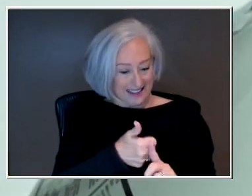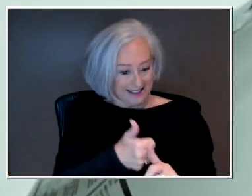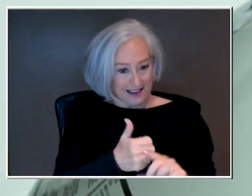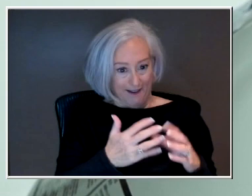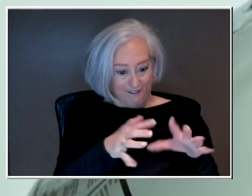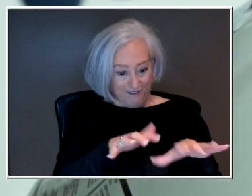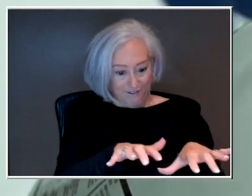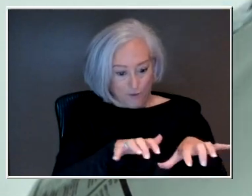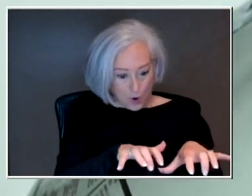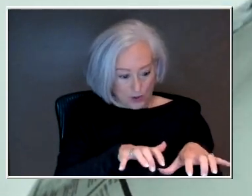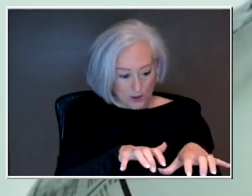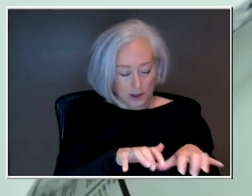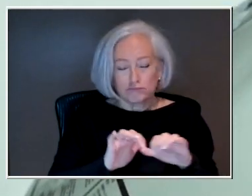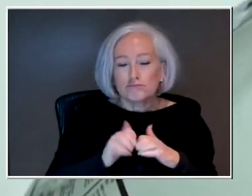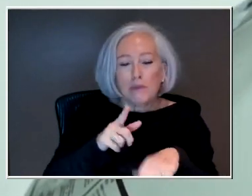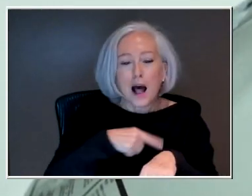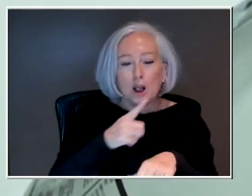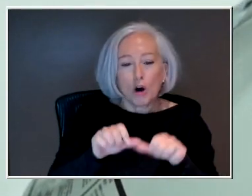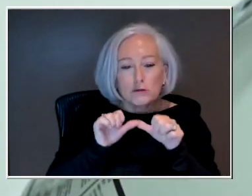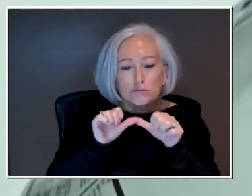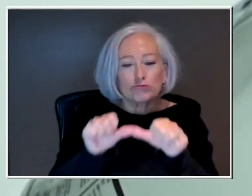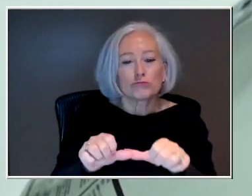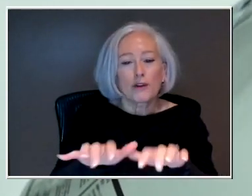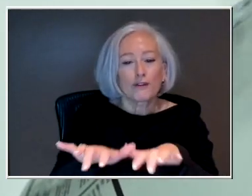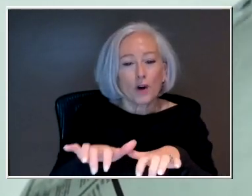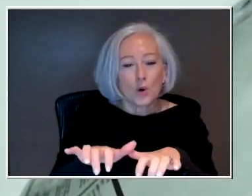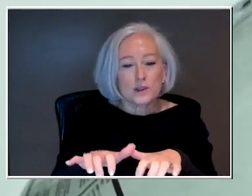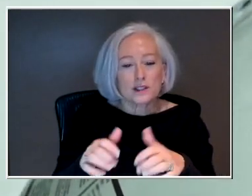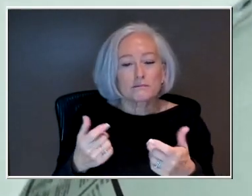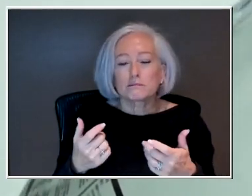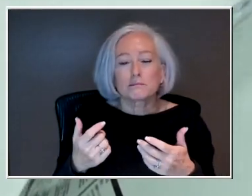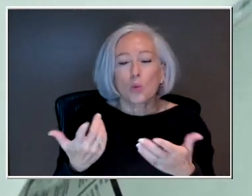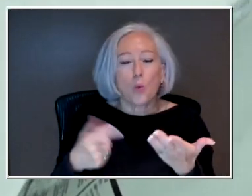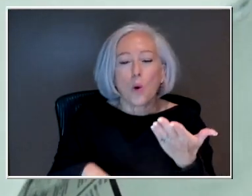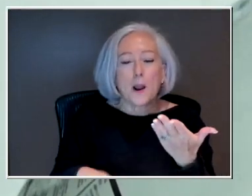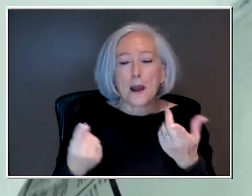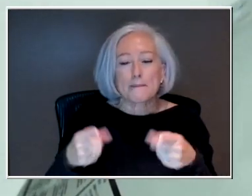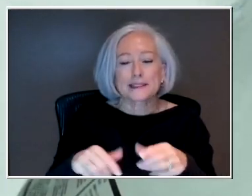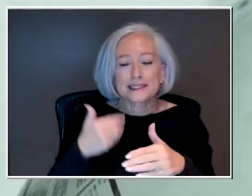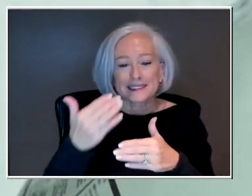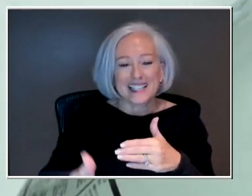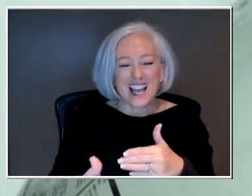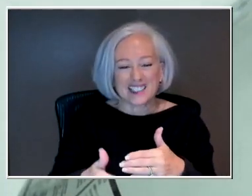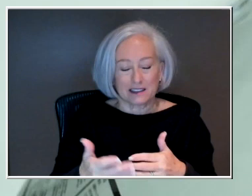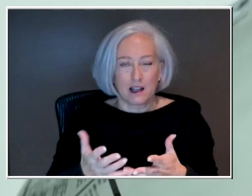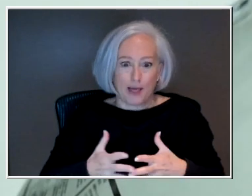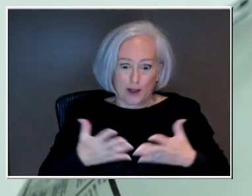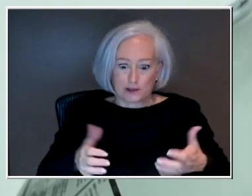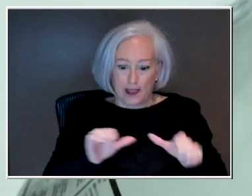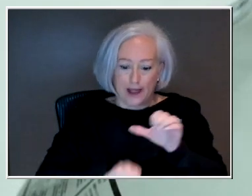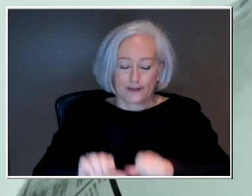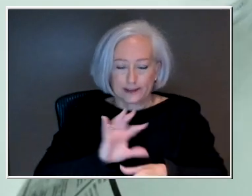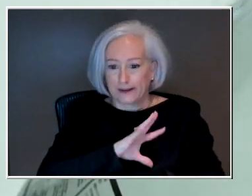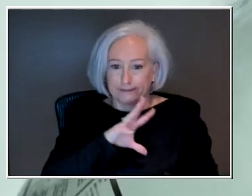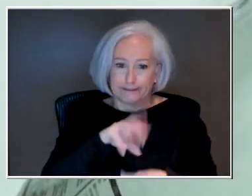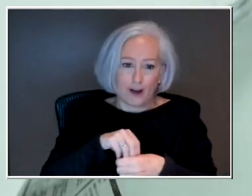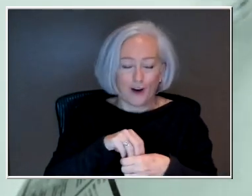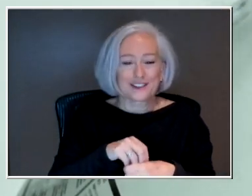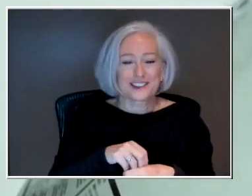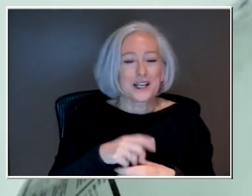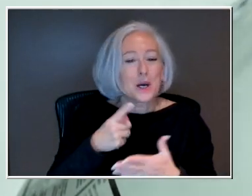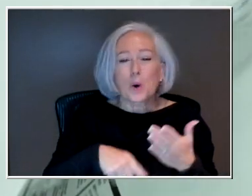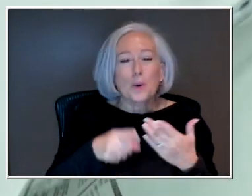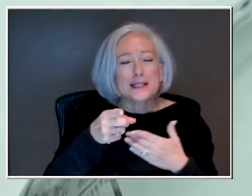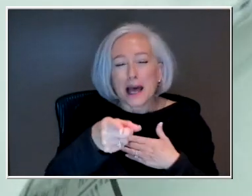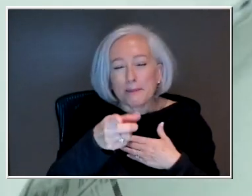And what's kind of the next step? Yeah. Kind of take us into that. It's very sciencey back in there. Yeah. So show us what's going on in that room and how you're doing